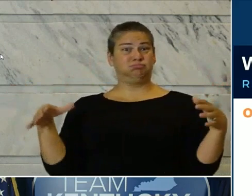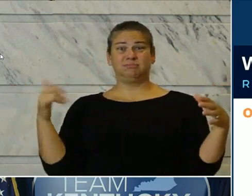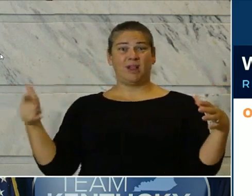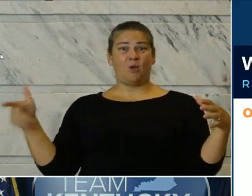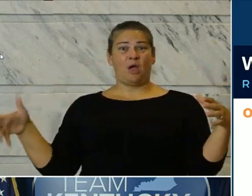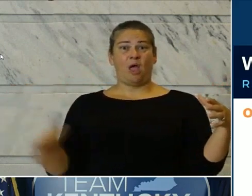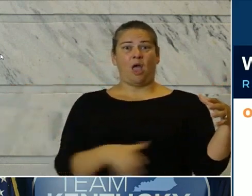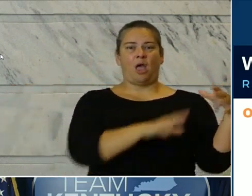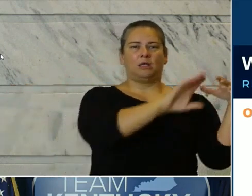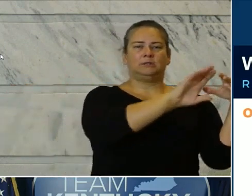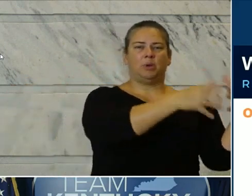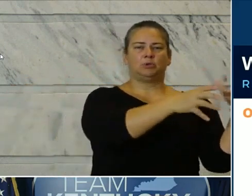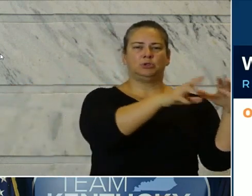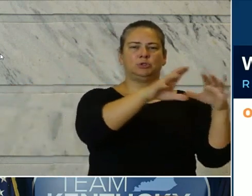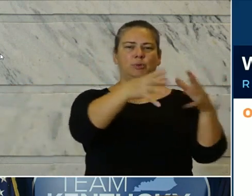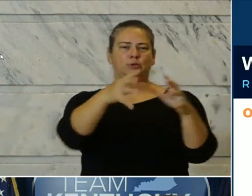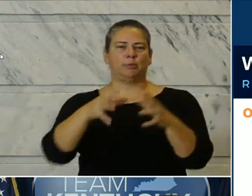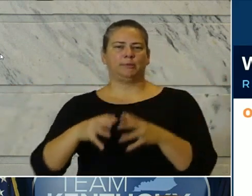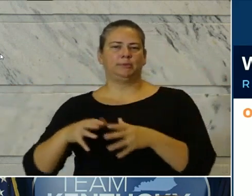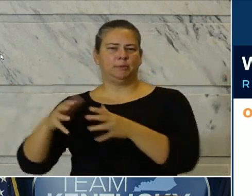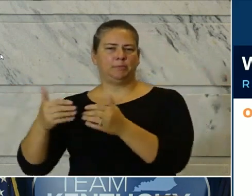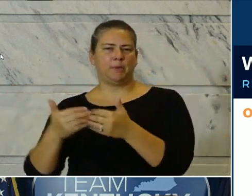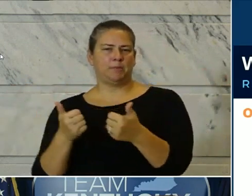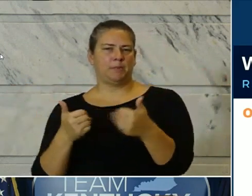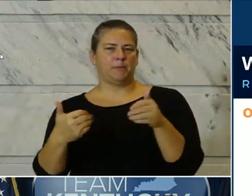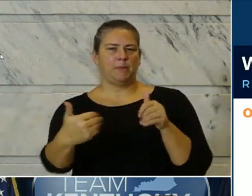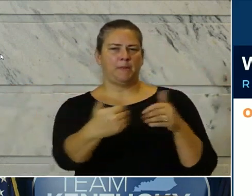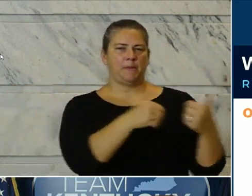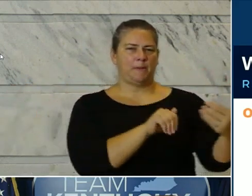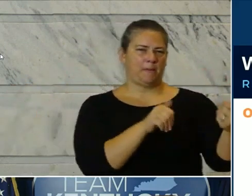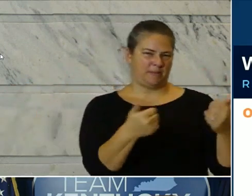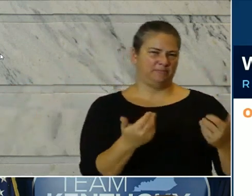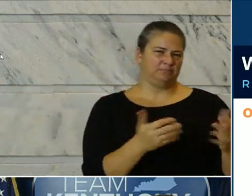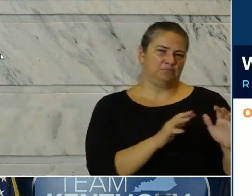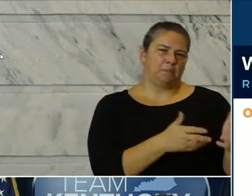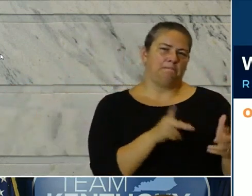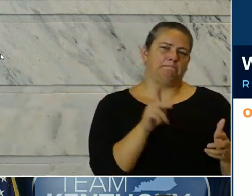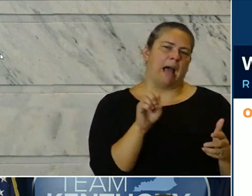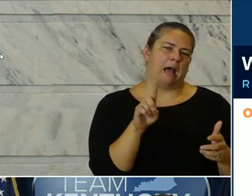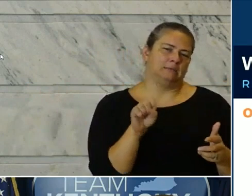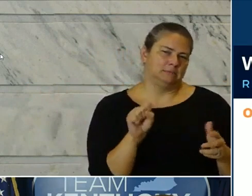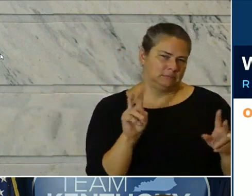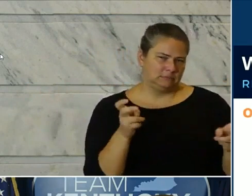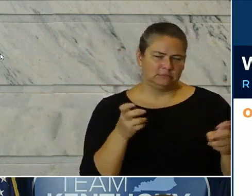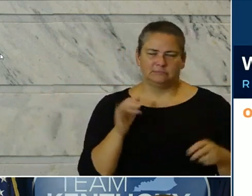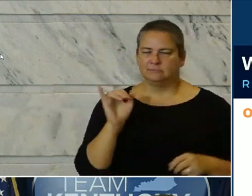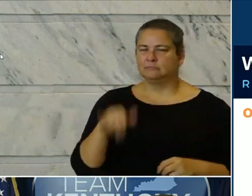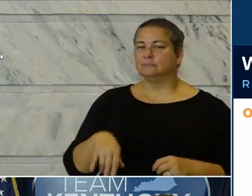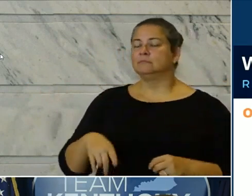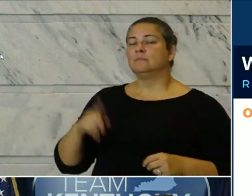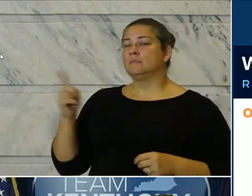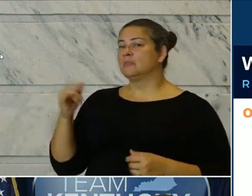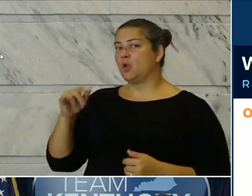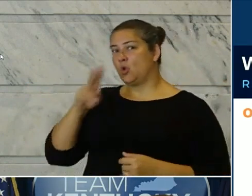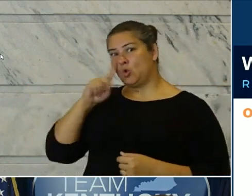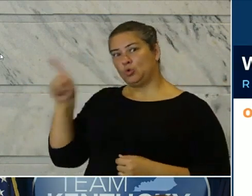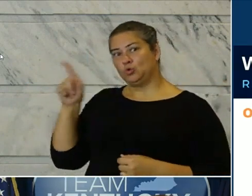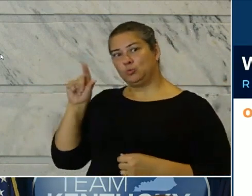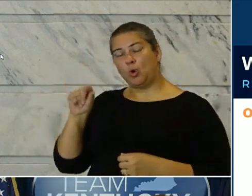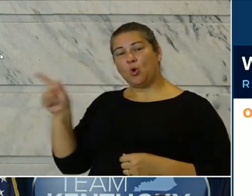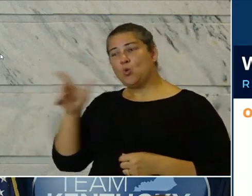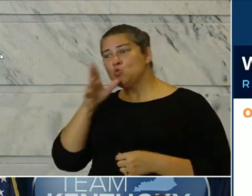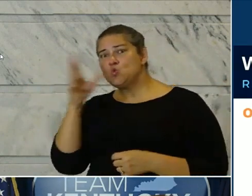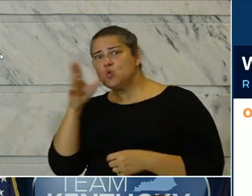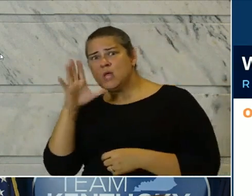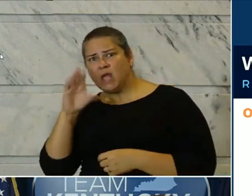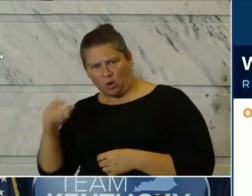number and the breadth of the state of these orange zone counties. COVID doesn't care if you're urban or rural,